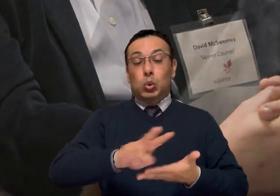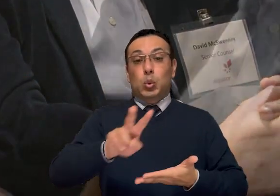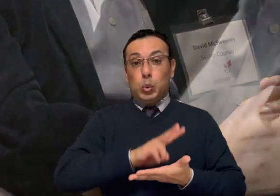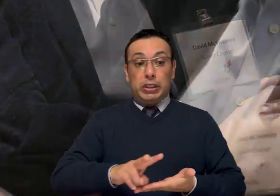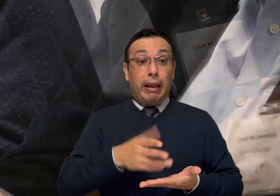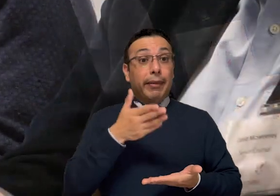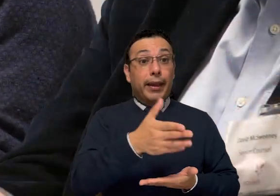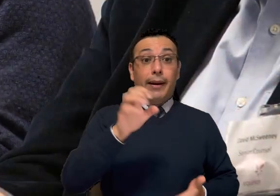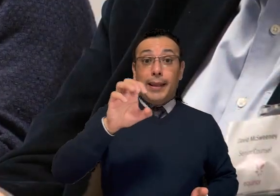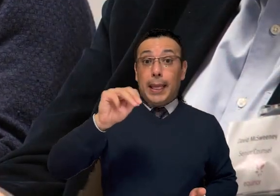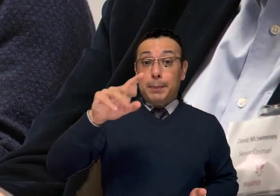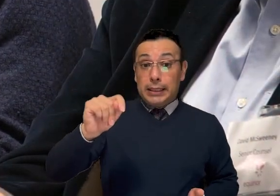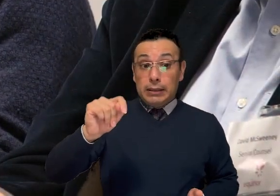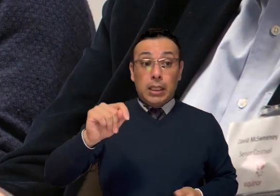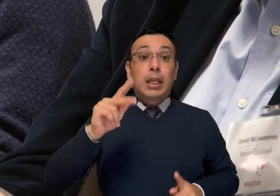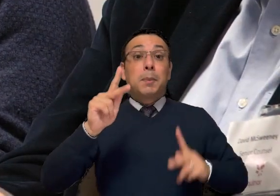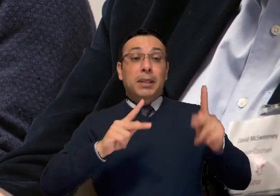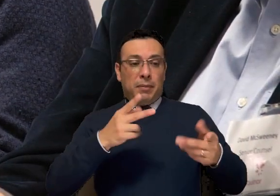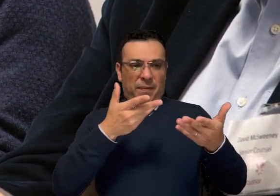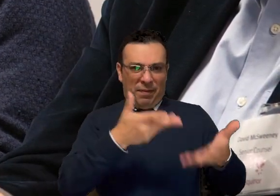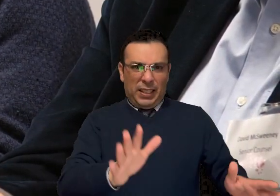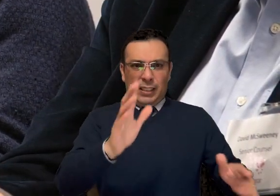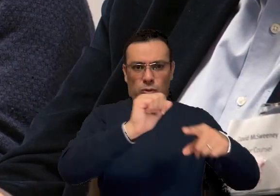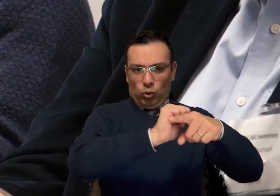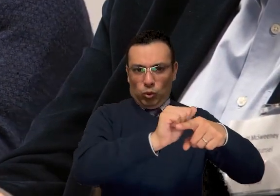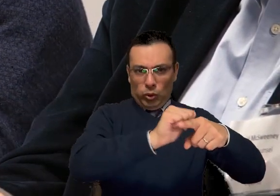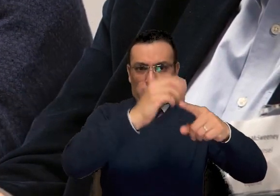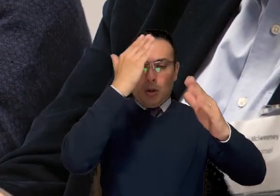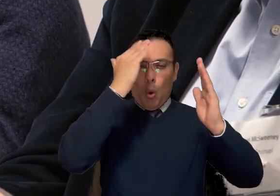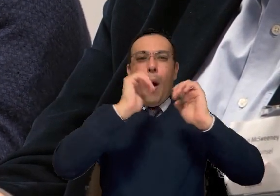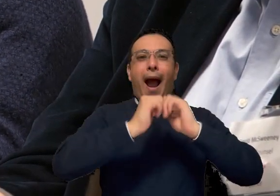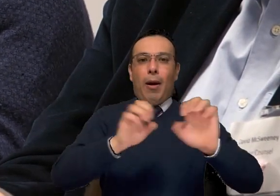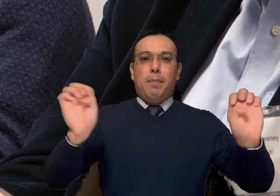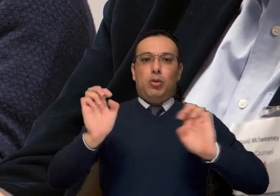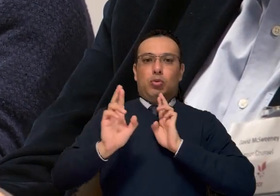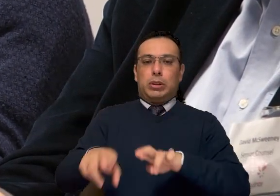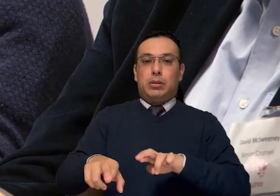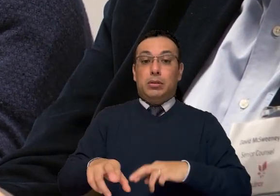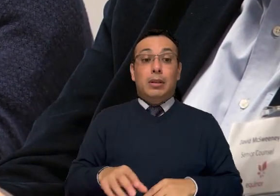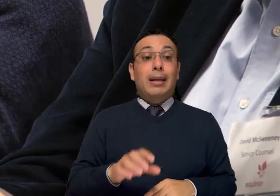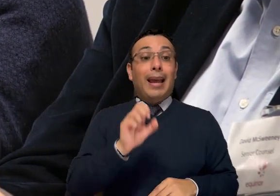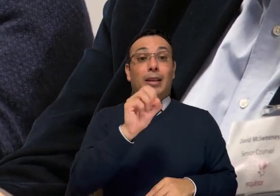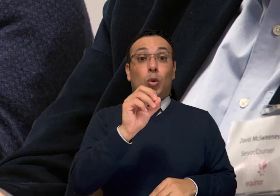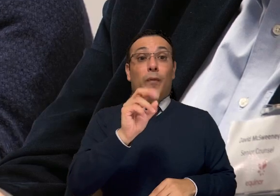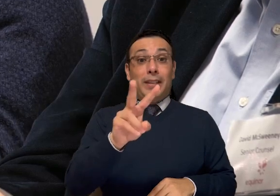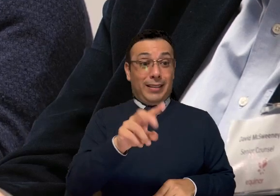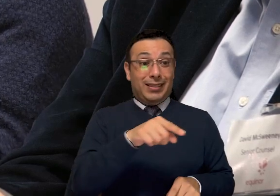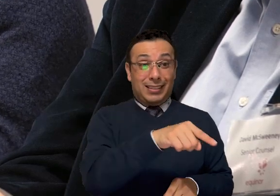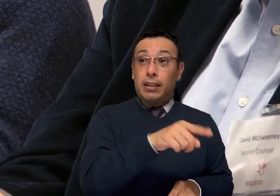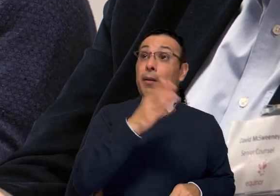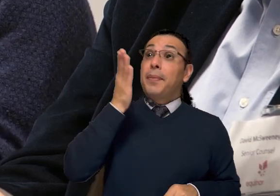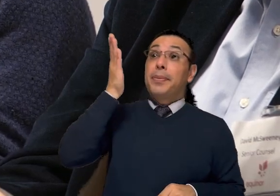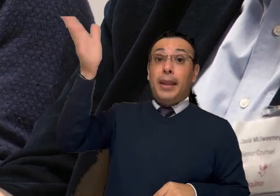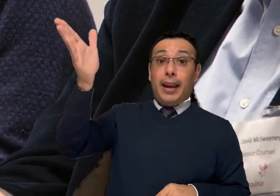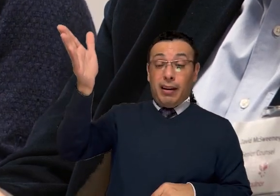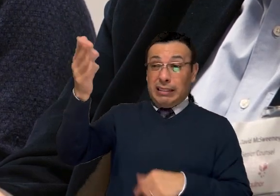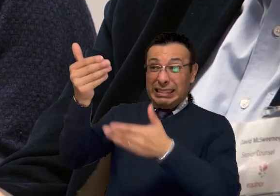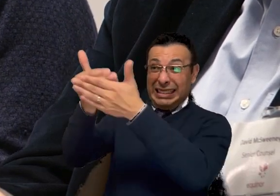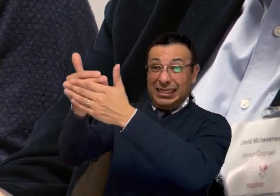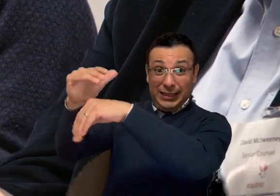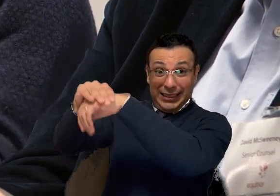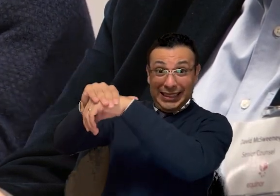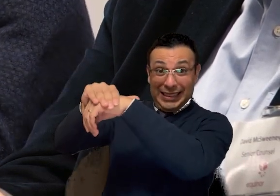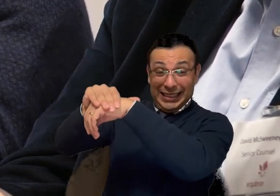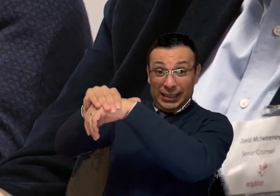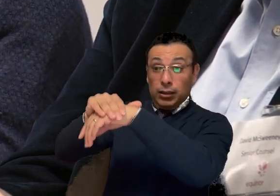those SOVs off of England, for example, rescued the crew of a fishing boat that was going down there about a